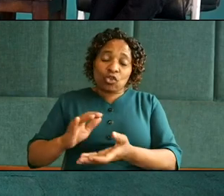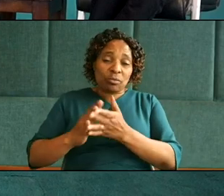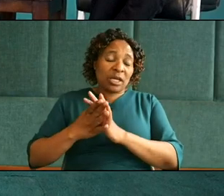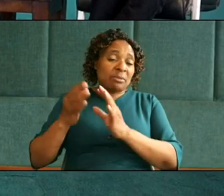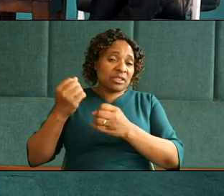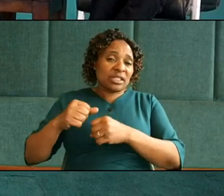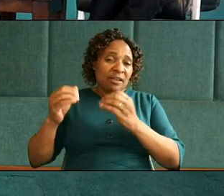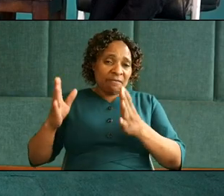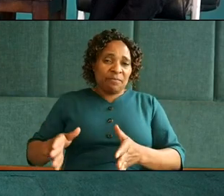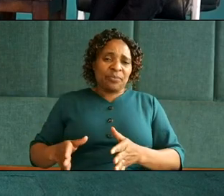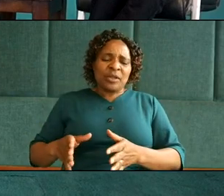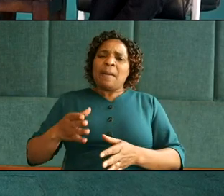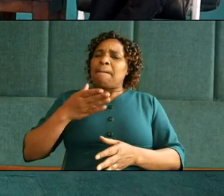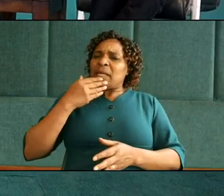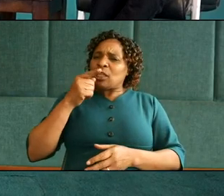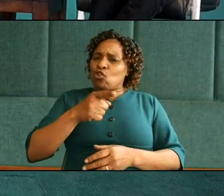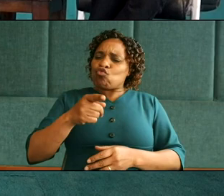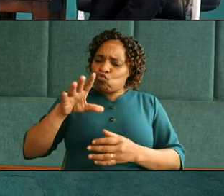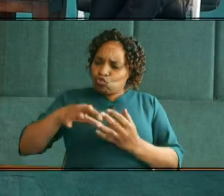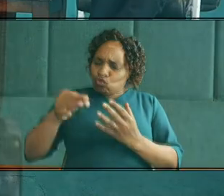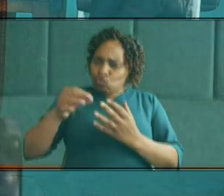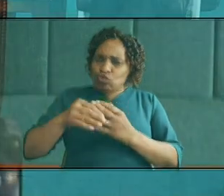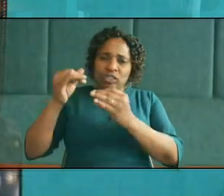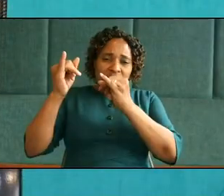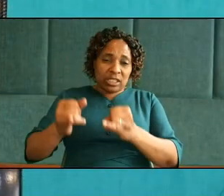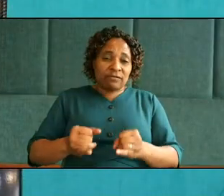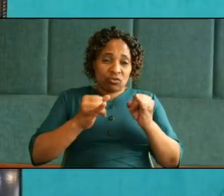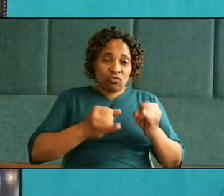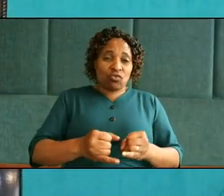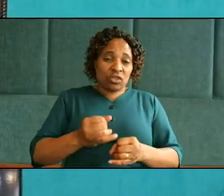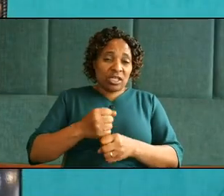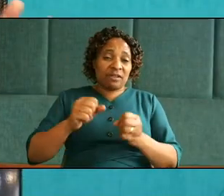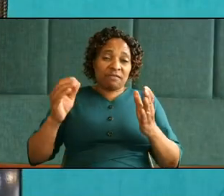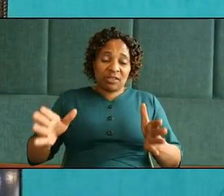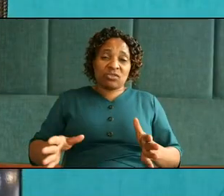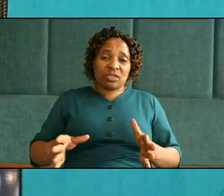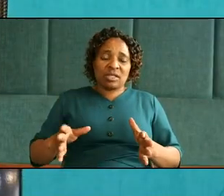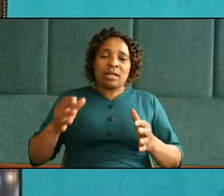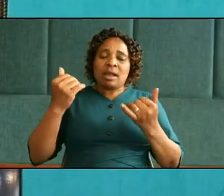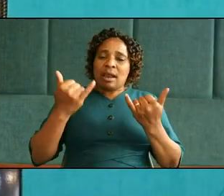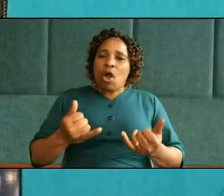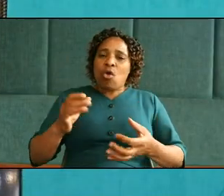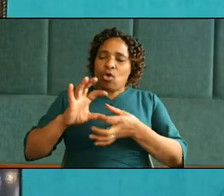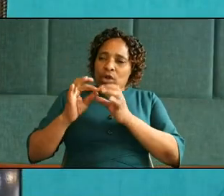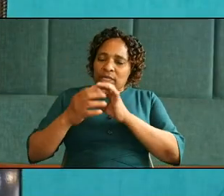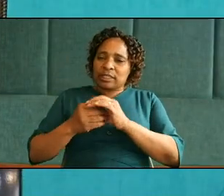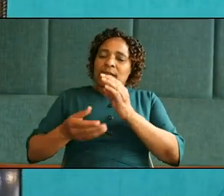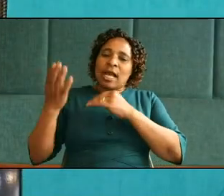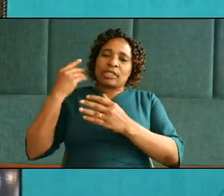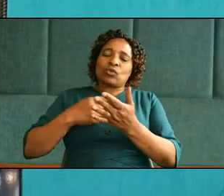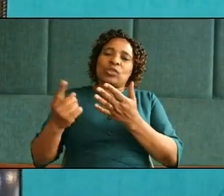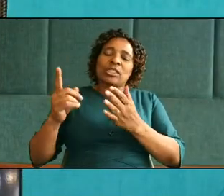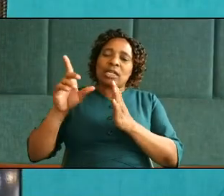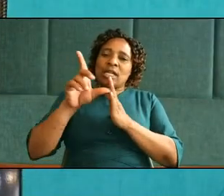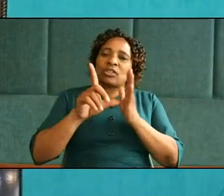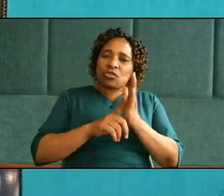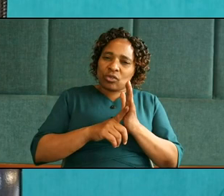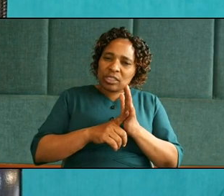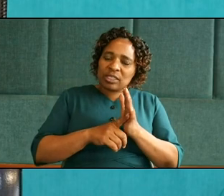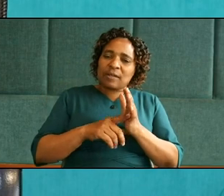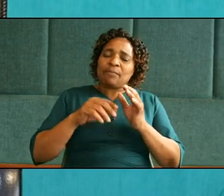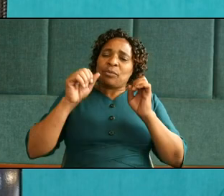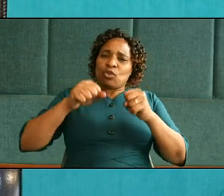choose salvation individually. And it's interesting, even just to connect last week's lesson and this week's. Last week was